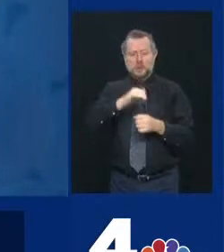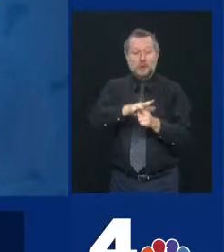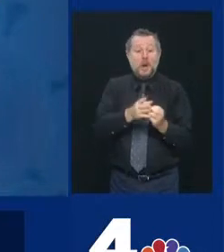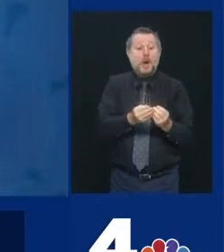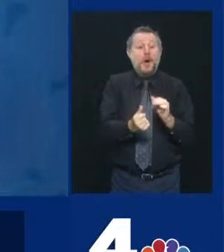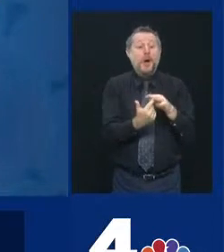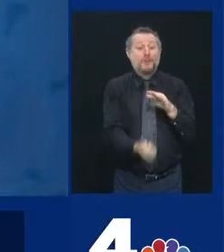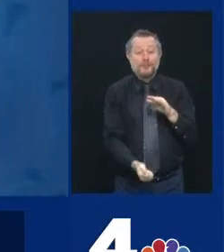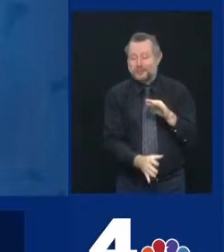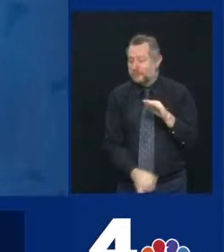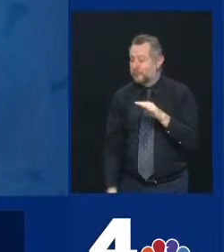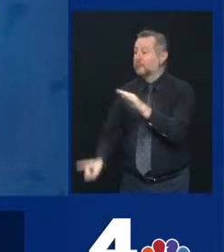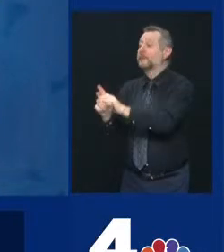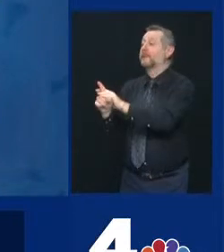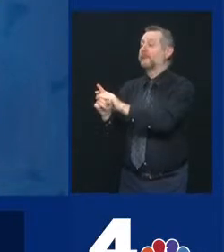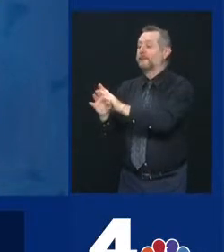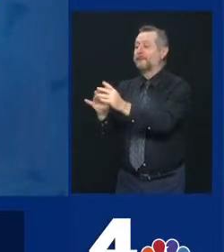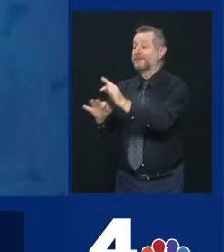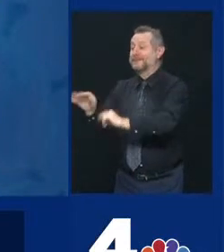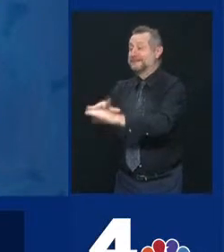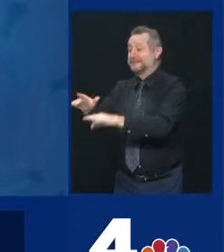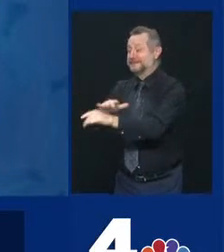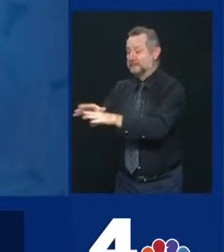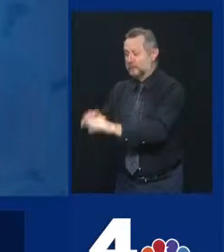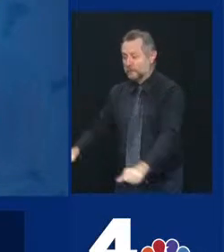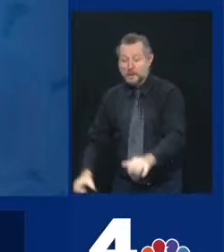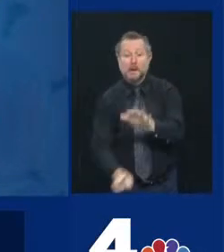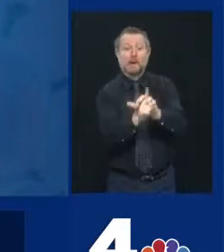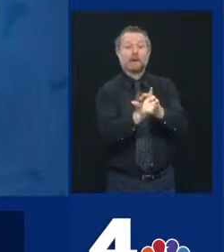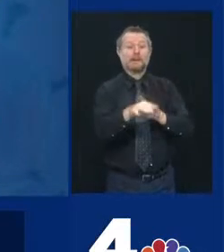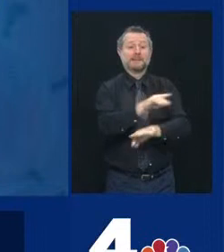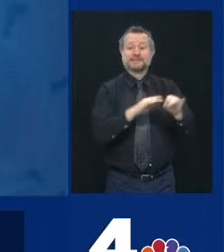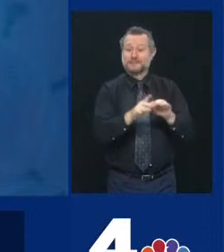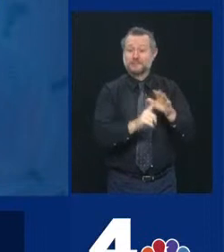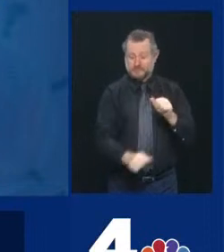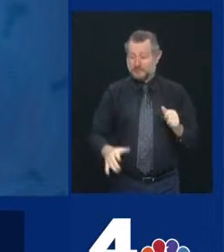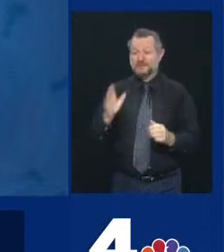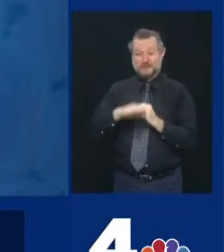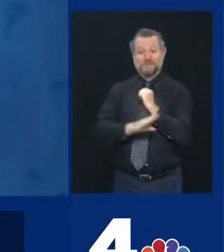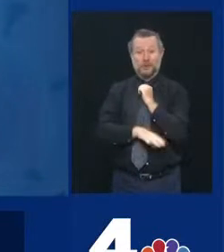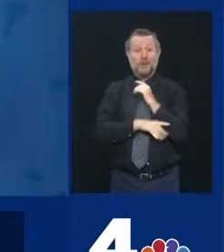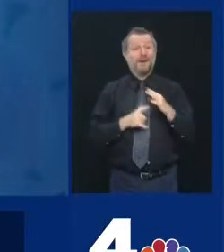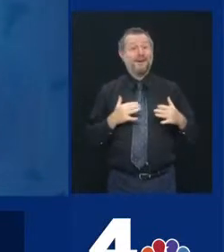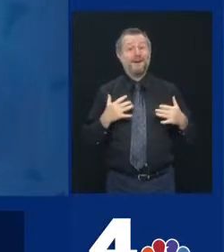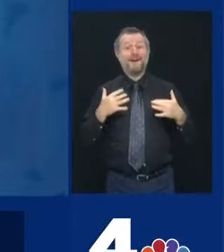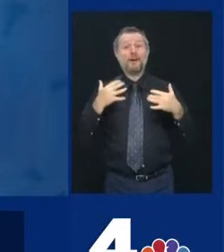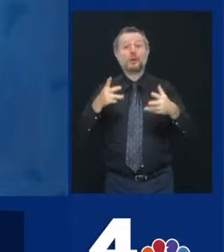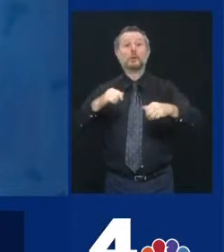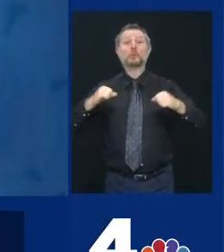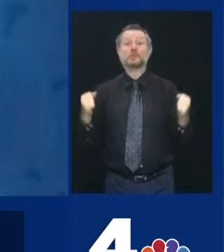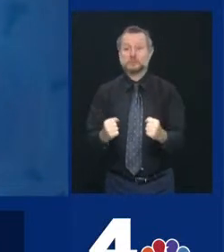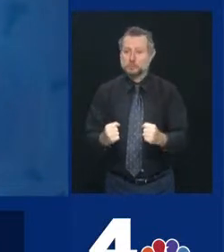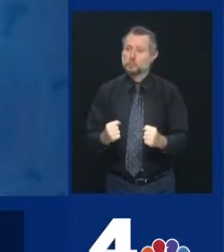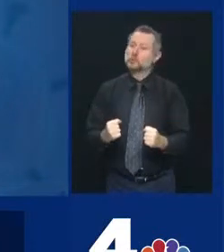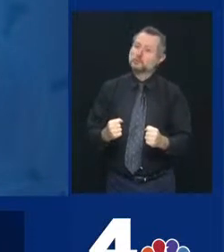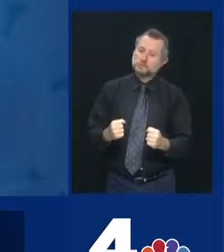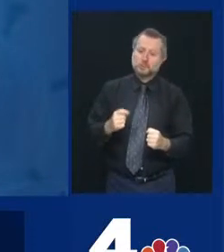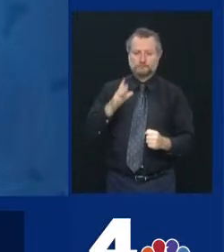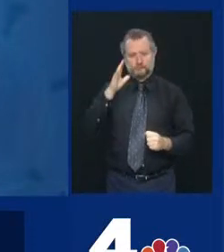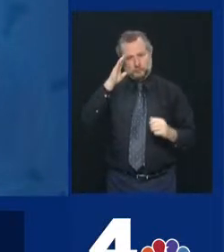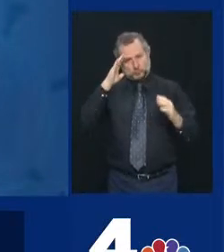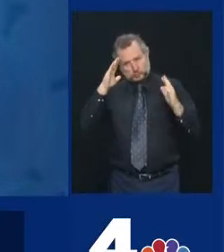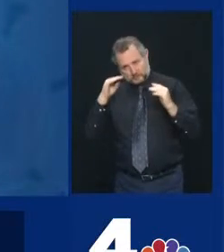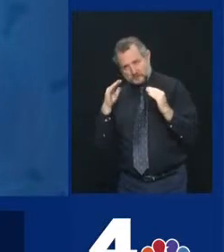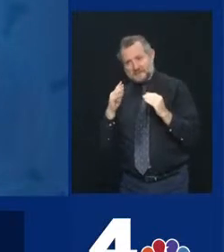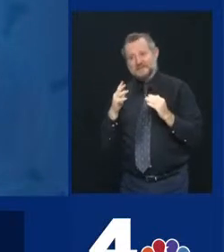over time as we work through the fall. Then we come to the winter. And hopefully the last